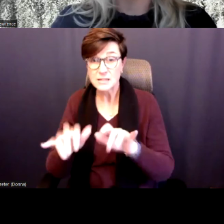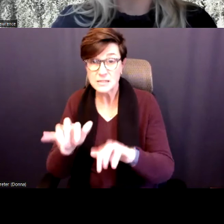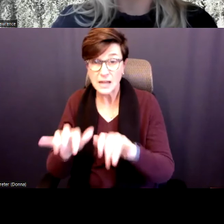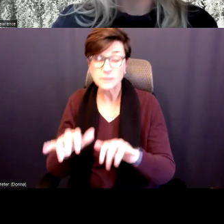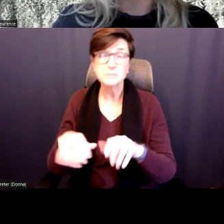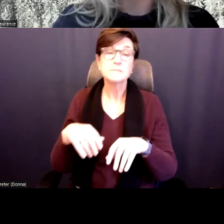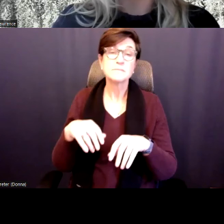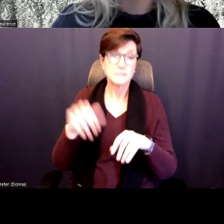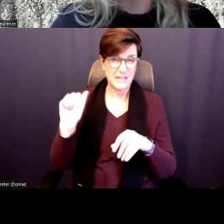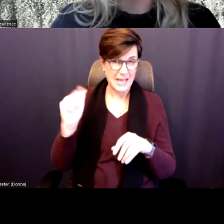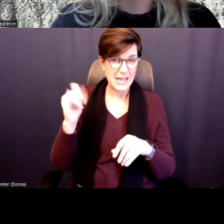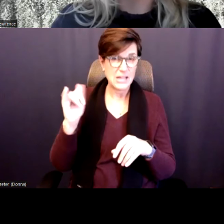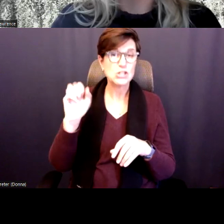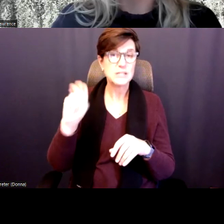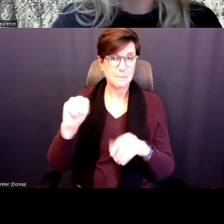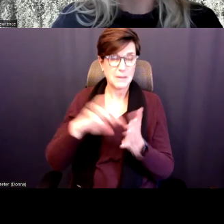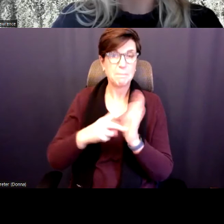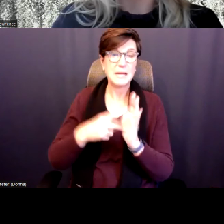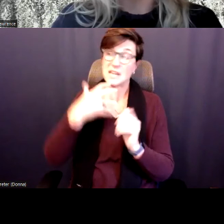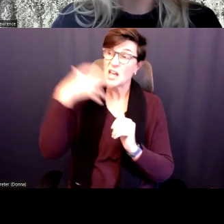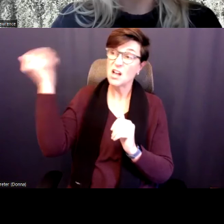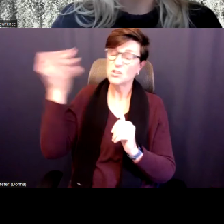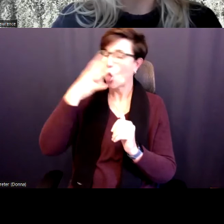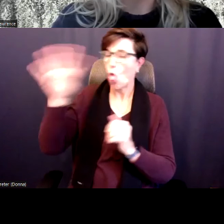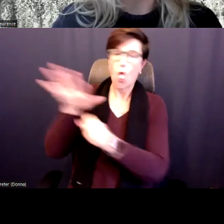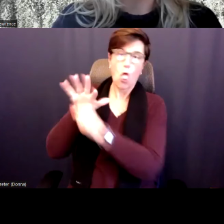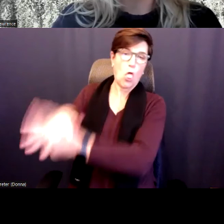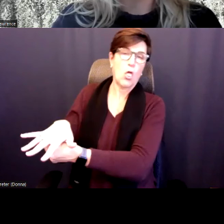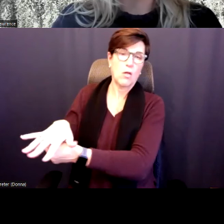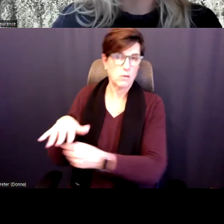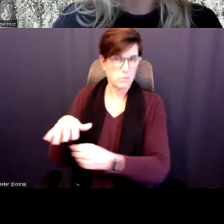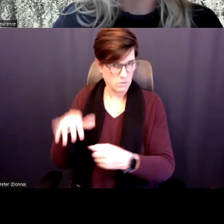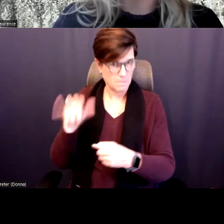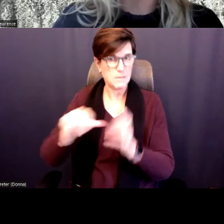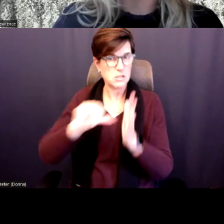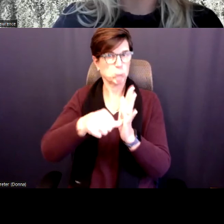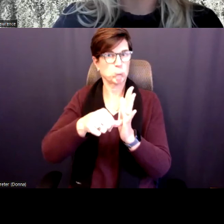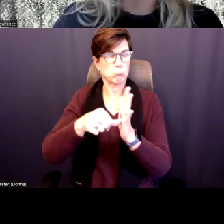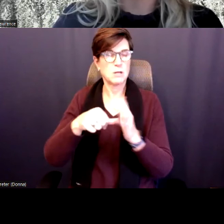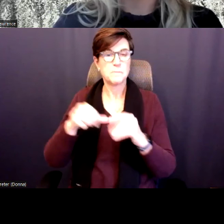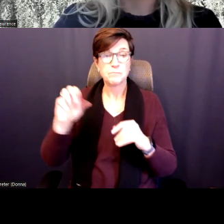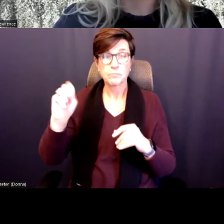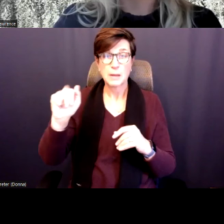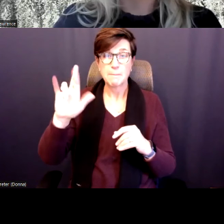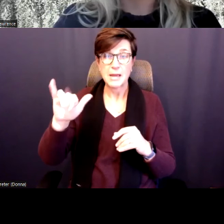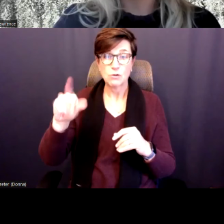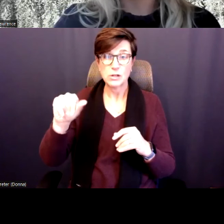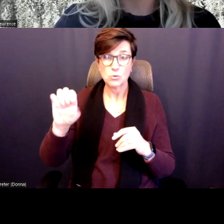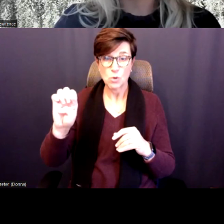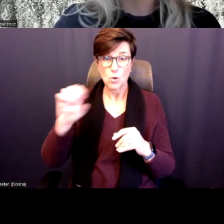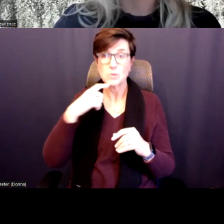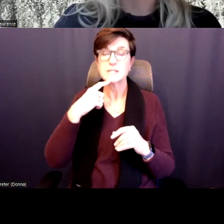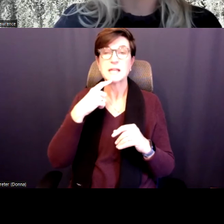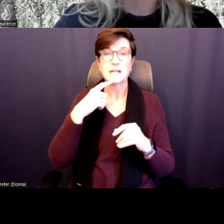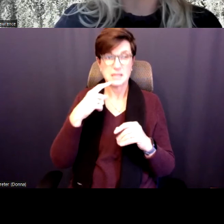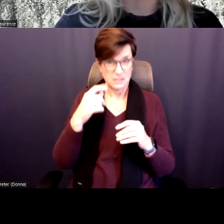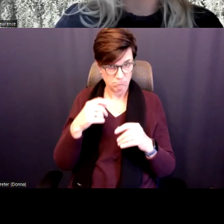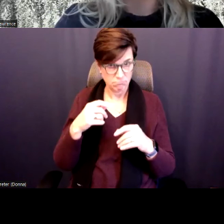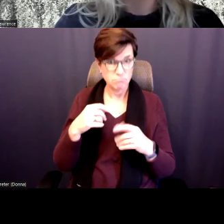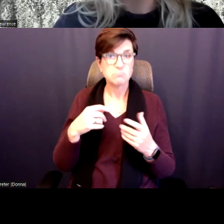competency efforts. We have comment from Maren Rose about building relationships, taking time and consistency, and